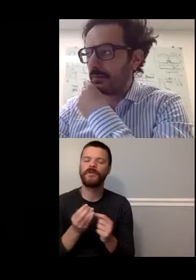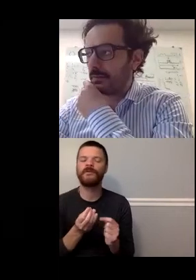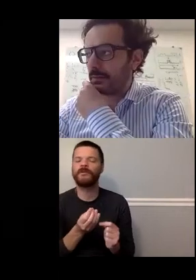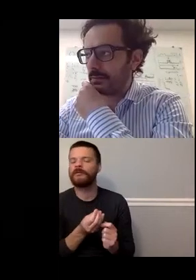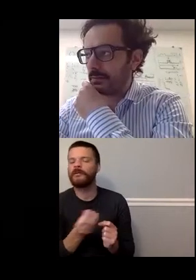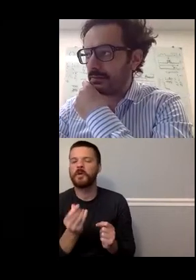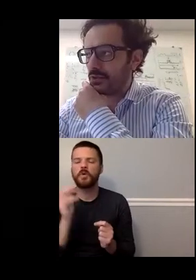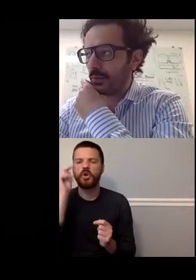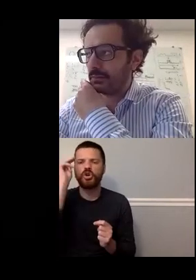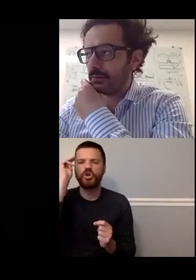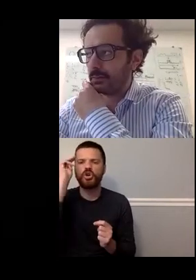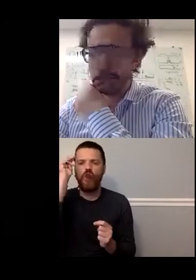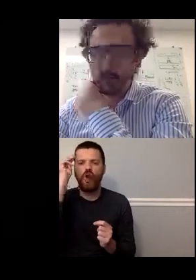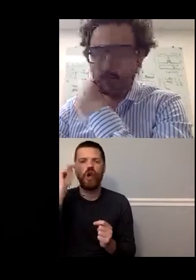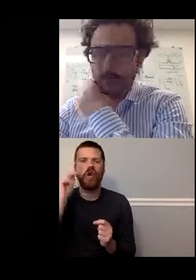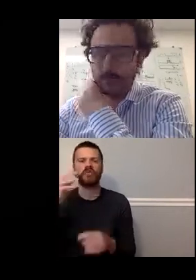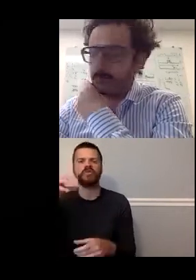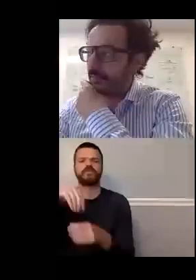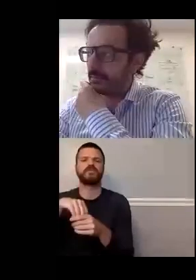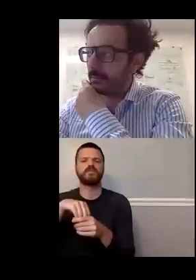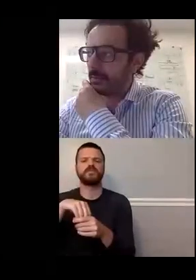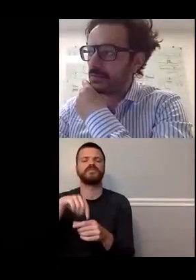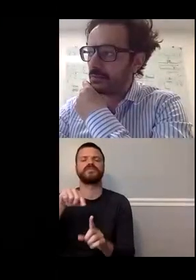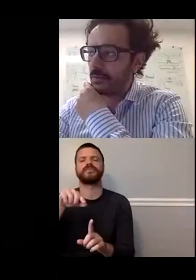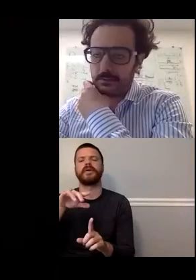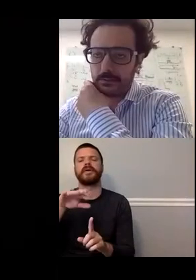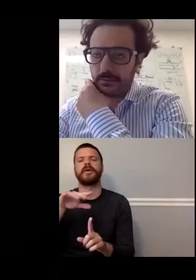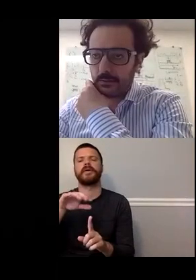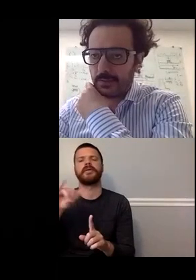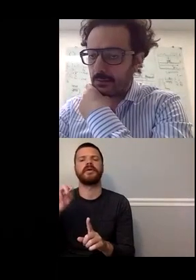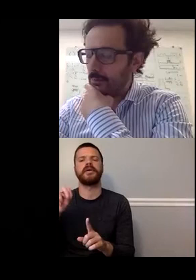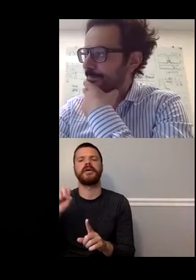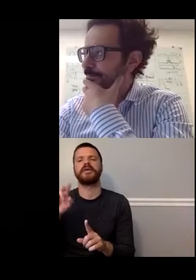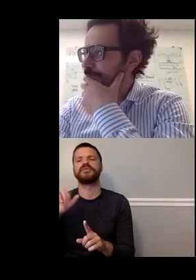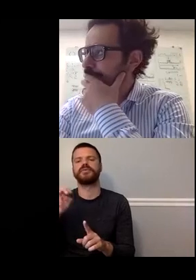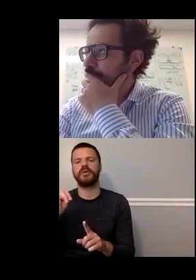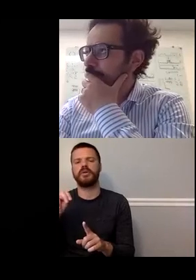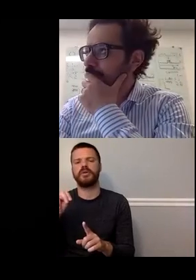neurons situated in the insula and operculum.